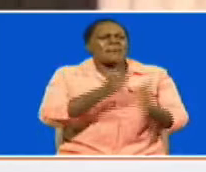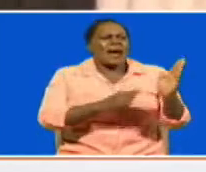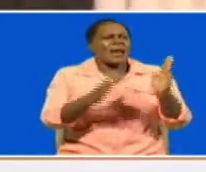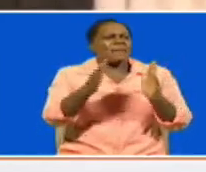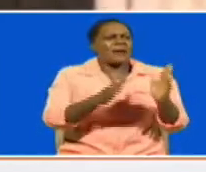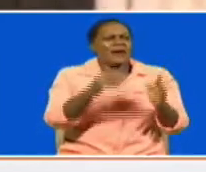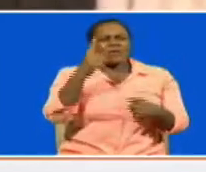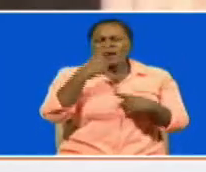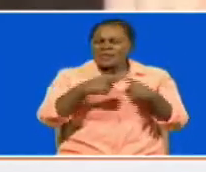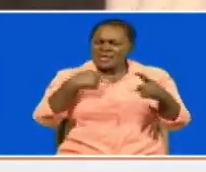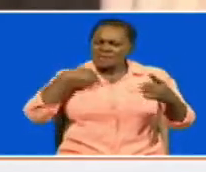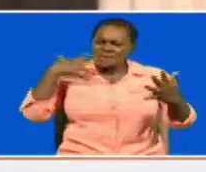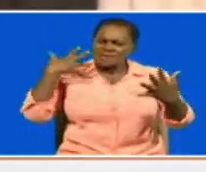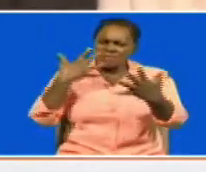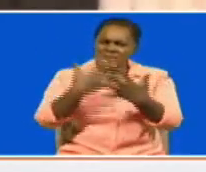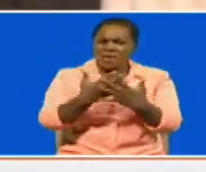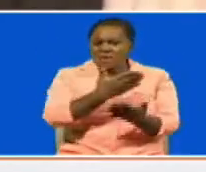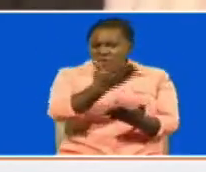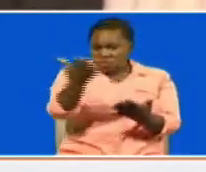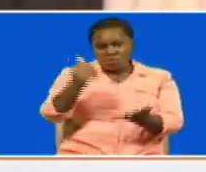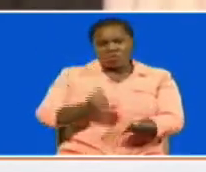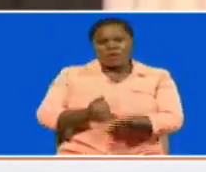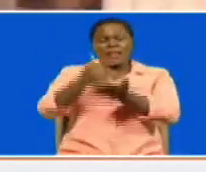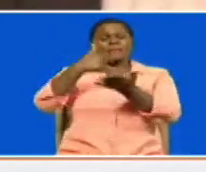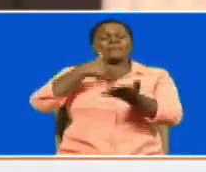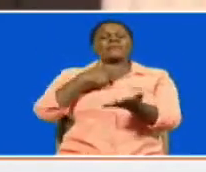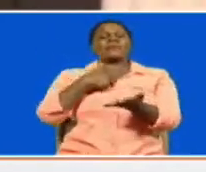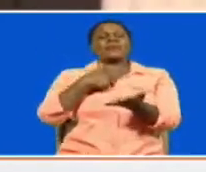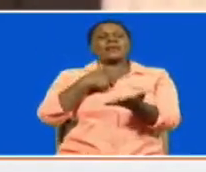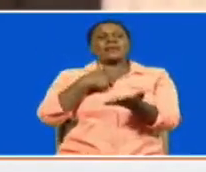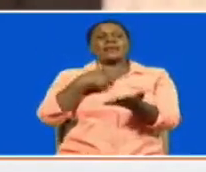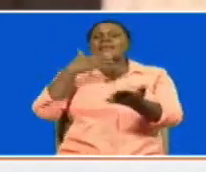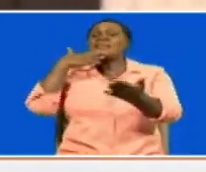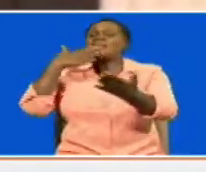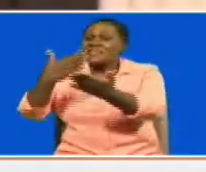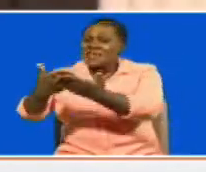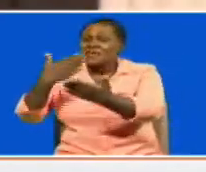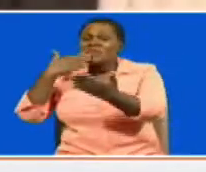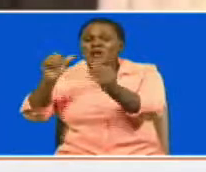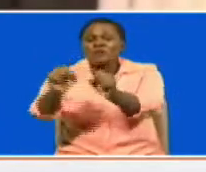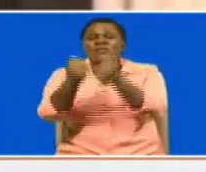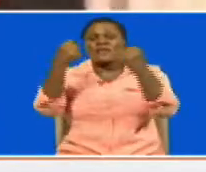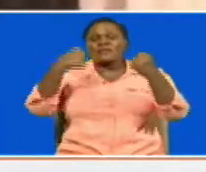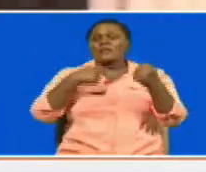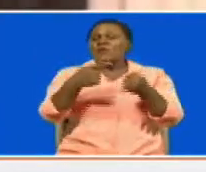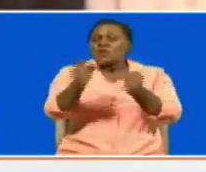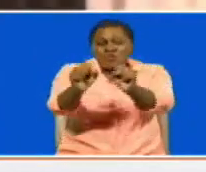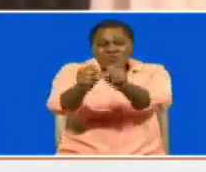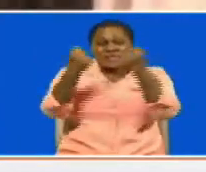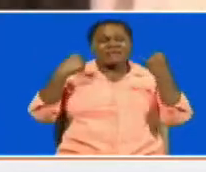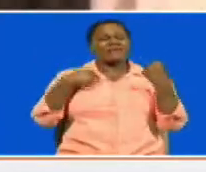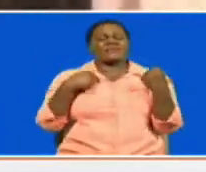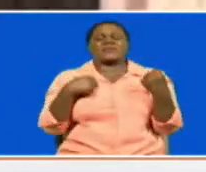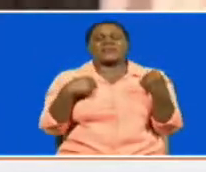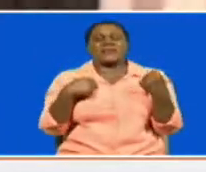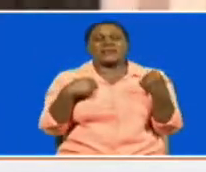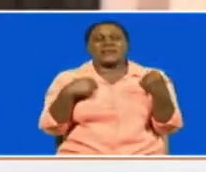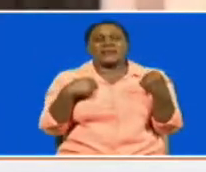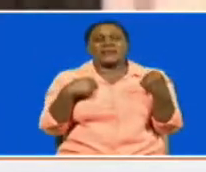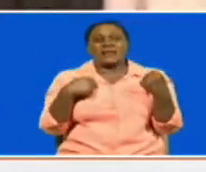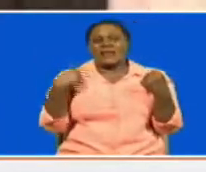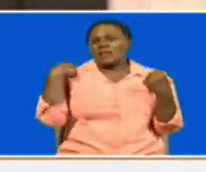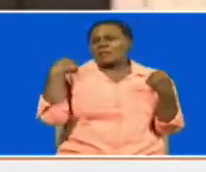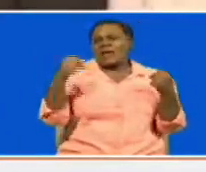mwaka hamsini nikufie jela. Nyinyi ndio mliniokoa. Nasema asanti. Nyinyi ndio mliniokoa. Si hata